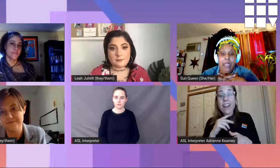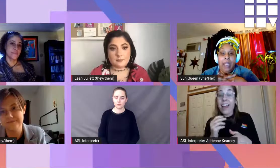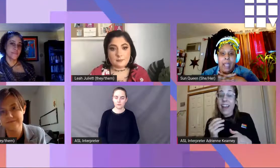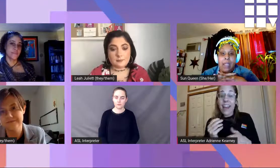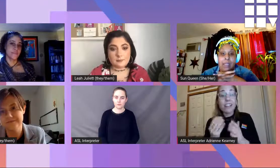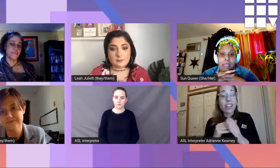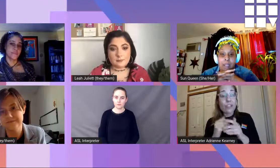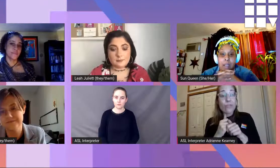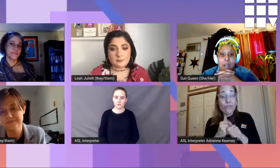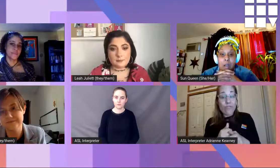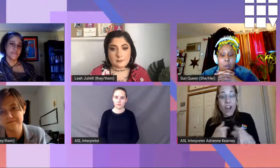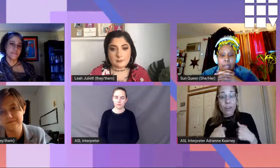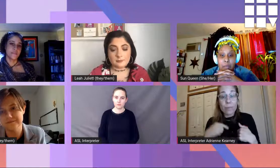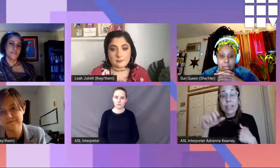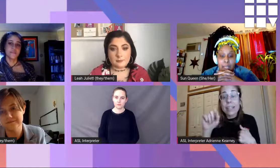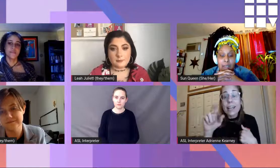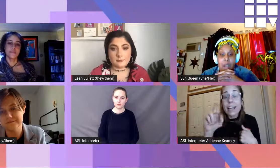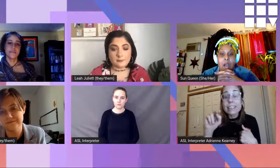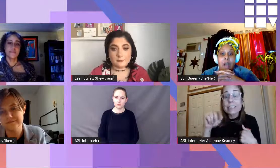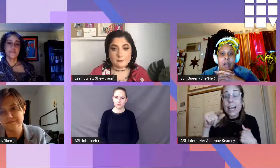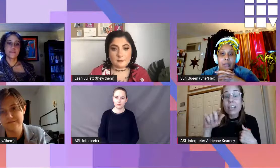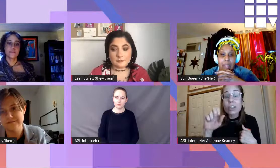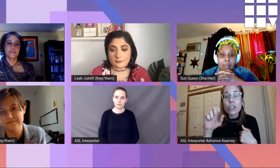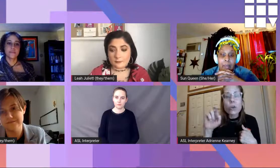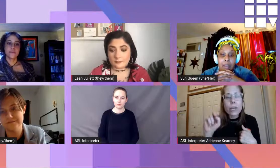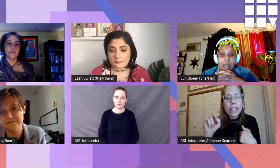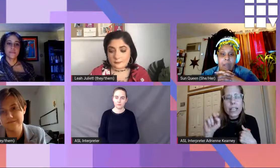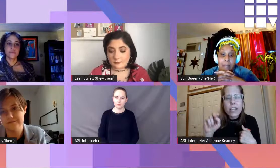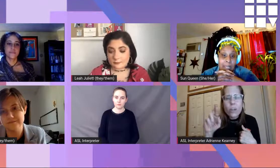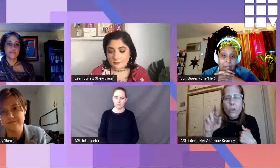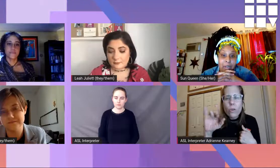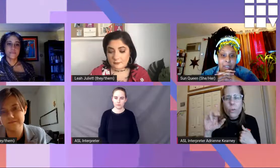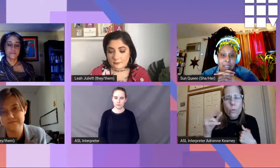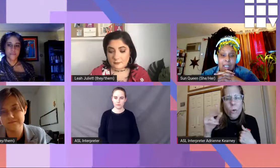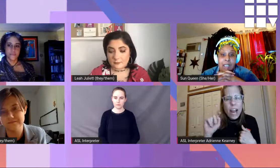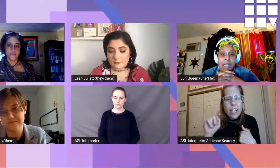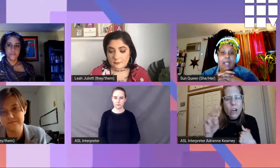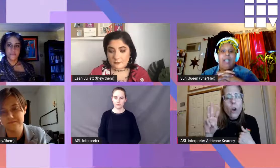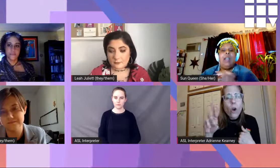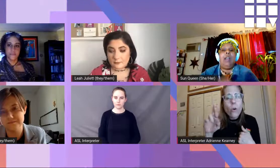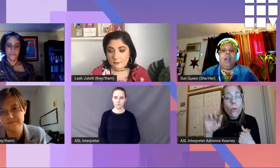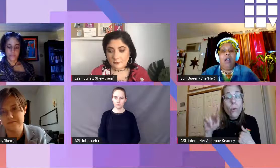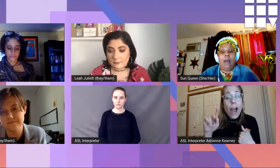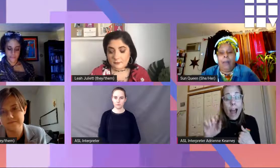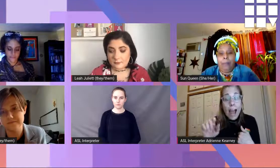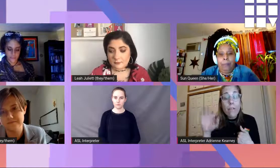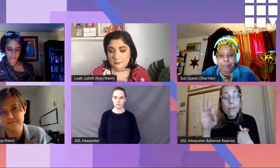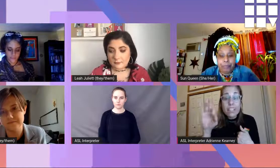follow me at Sun Queen Rights on Facebook, Black Girls of Sunshine,